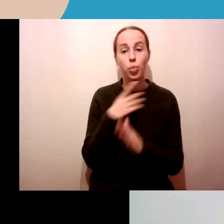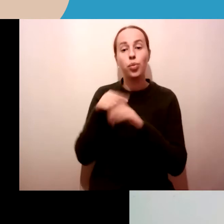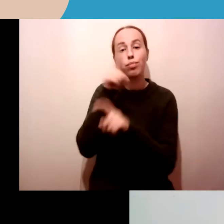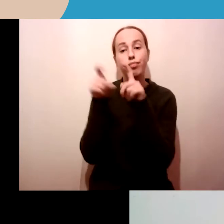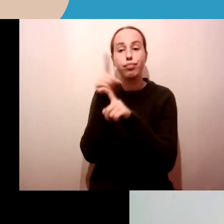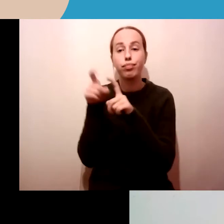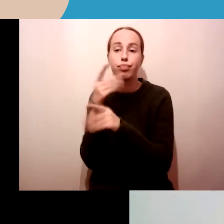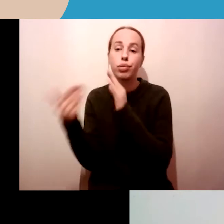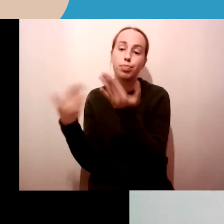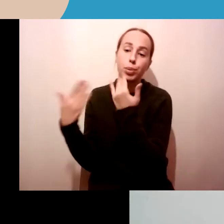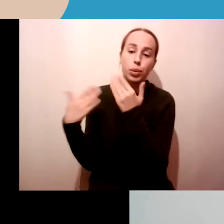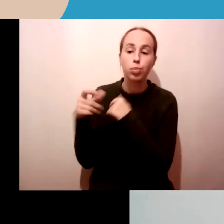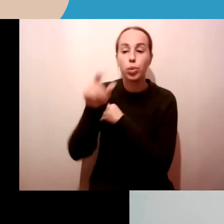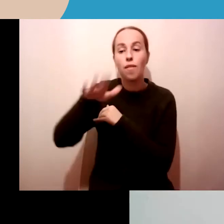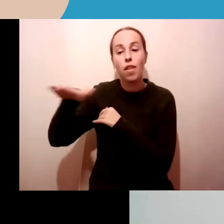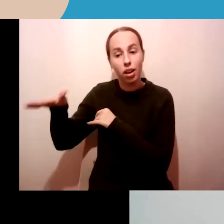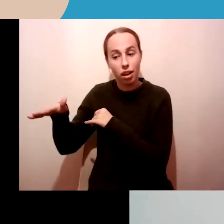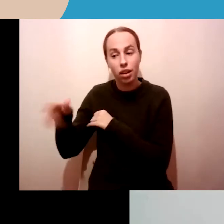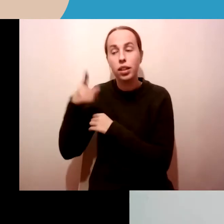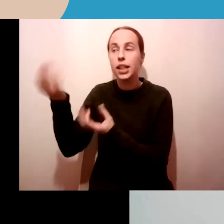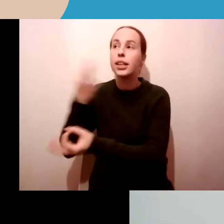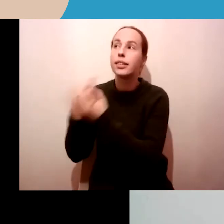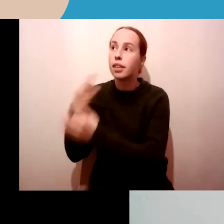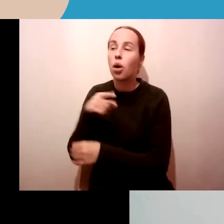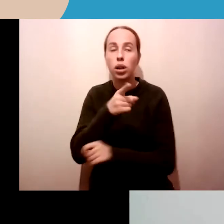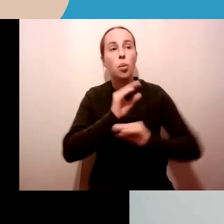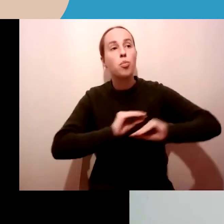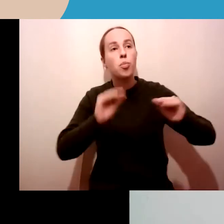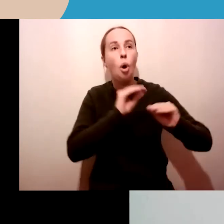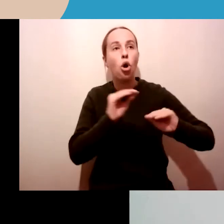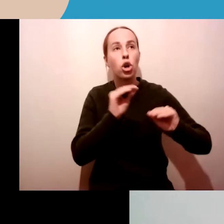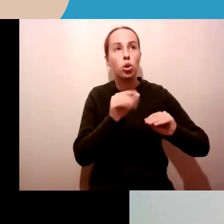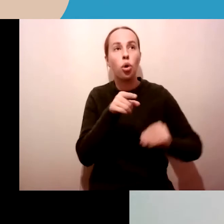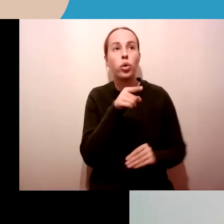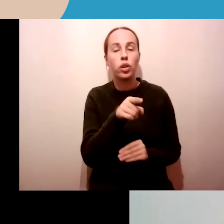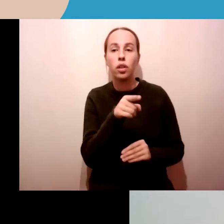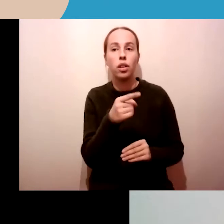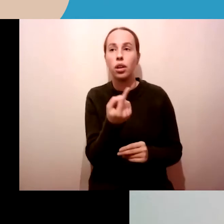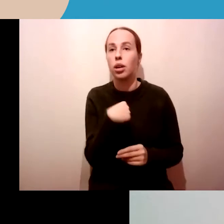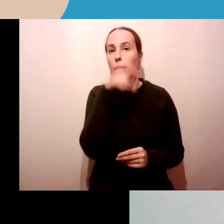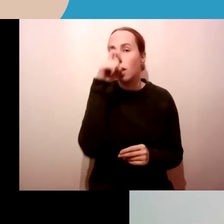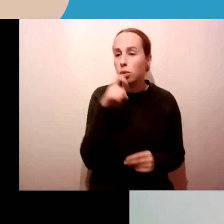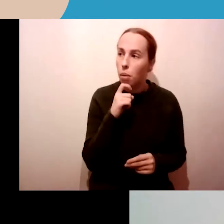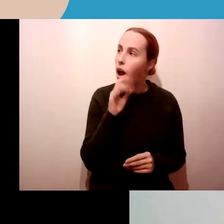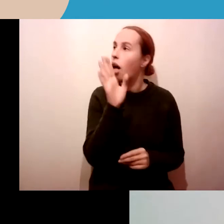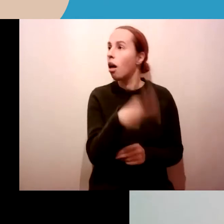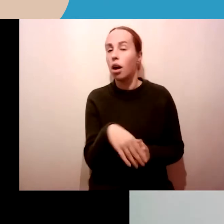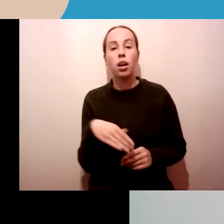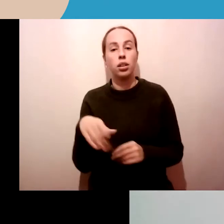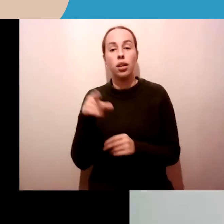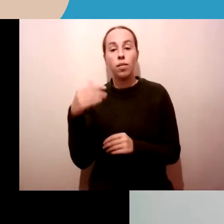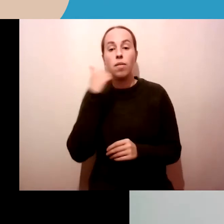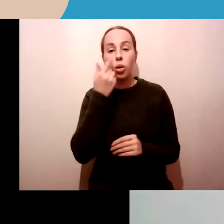When I talked to school children about this, they said that first and